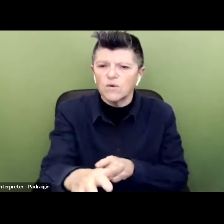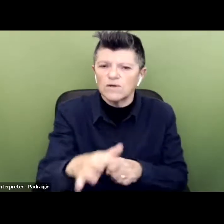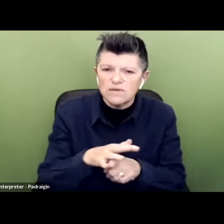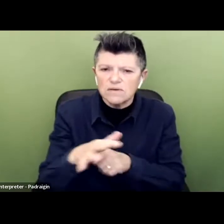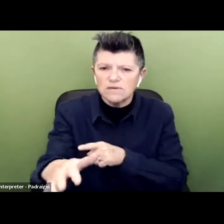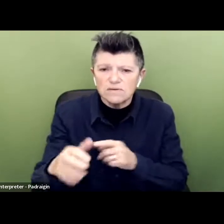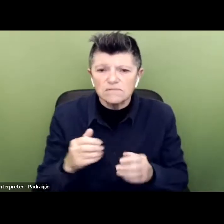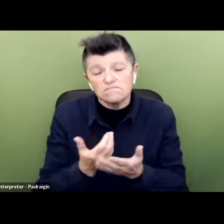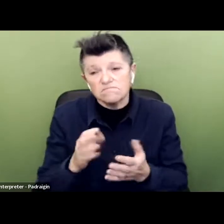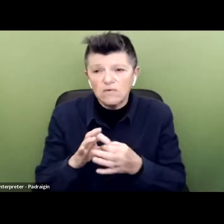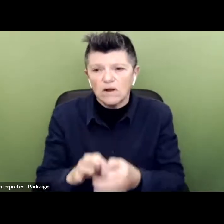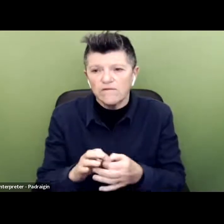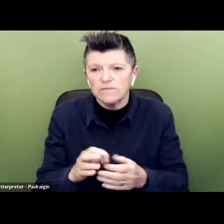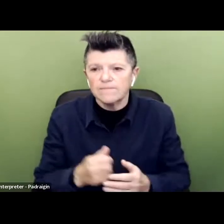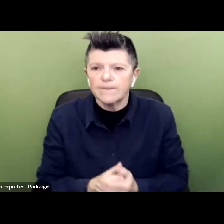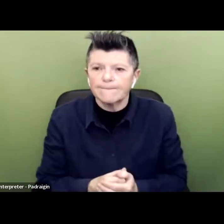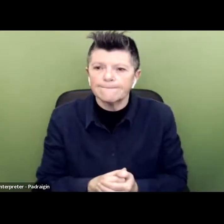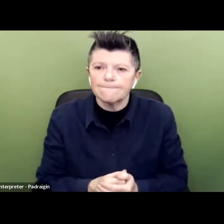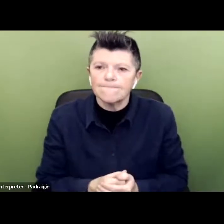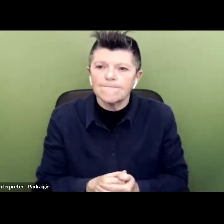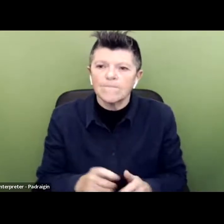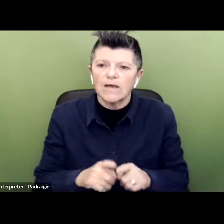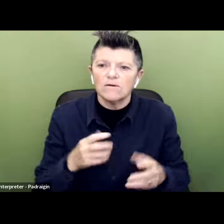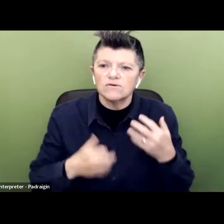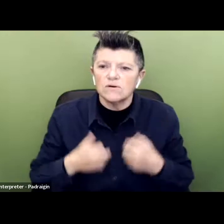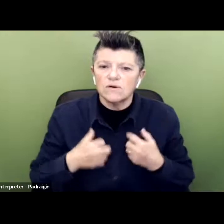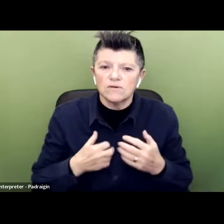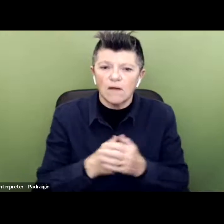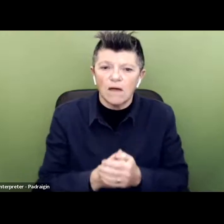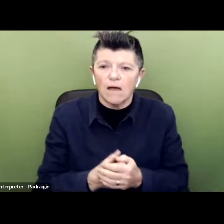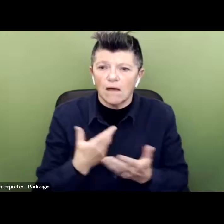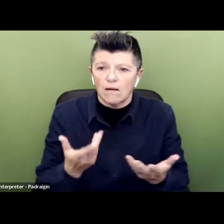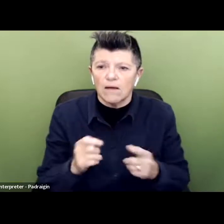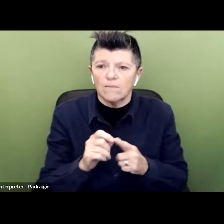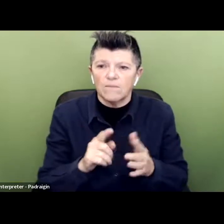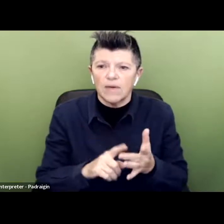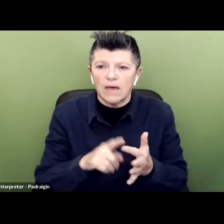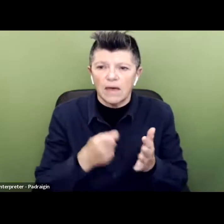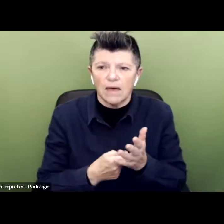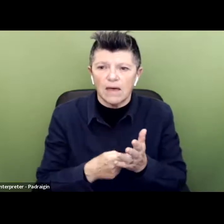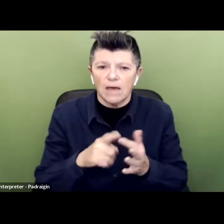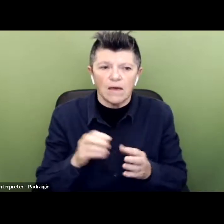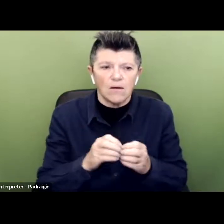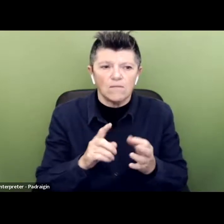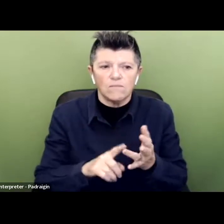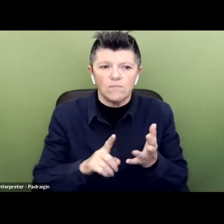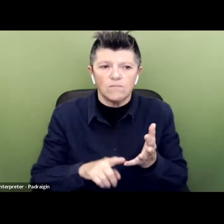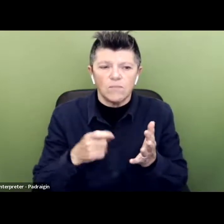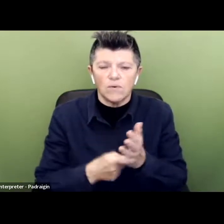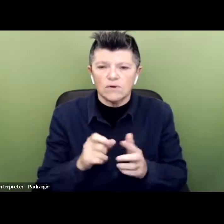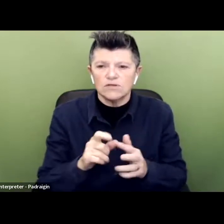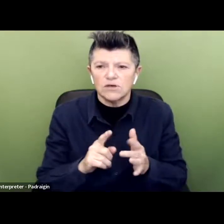that. I also was really interested, so I have an interest in Pierre Bourdieu's thinking about cultural capital, the notion that cultural